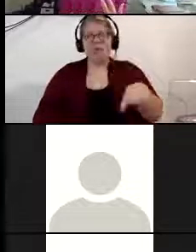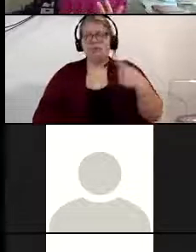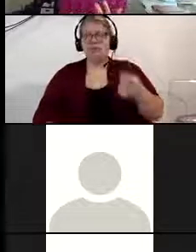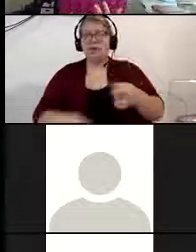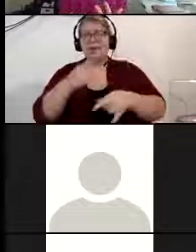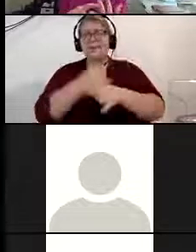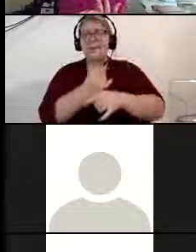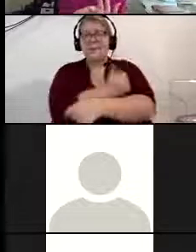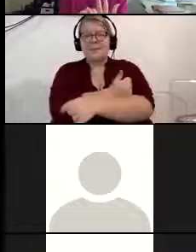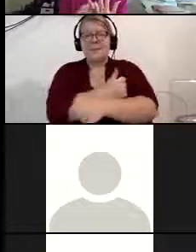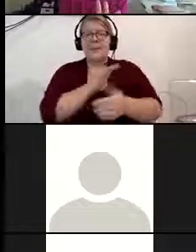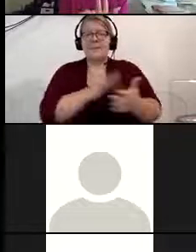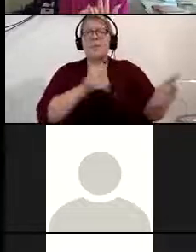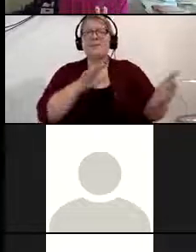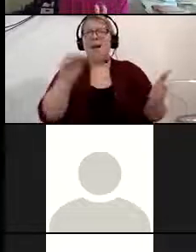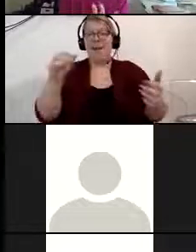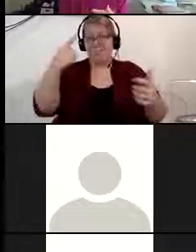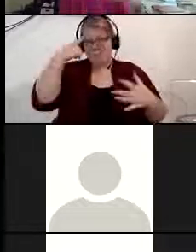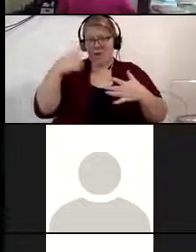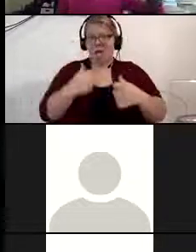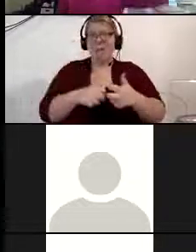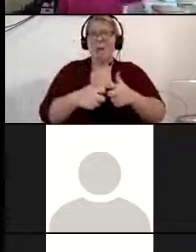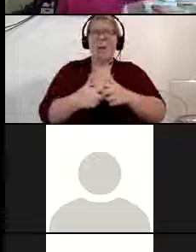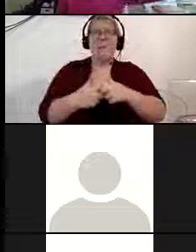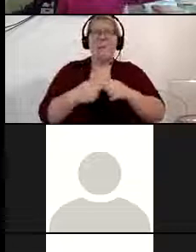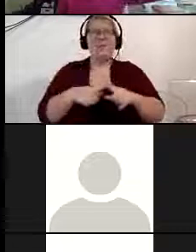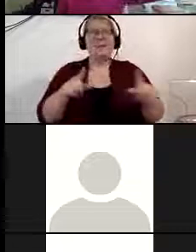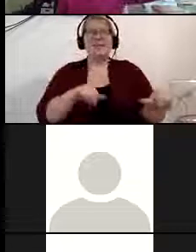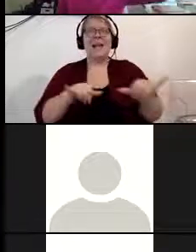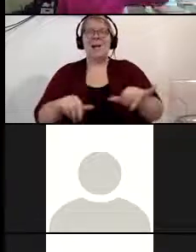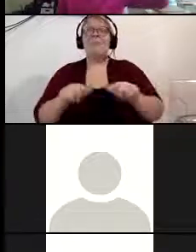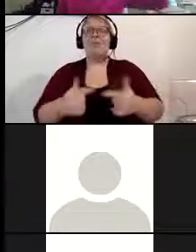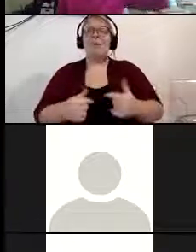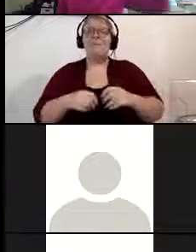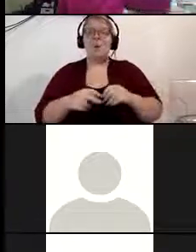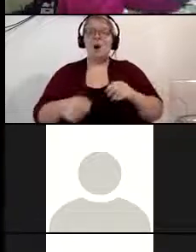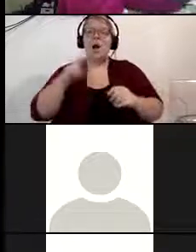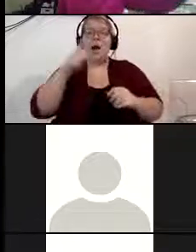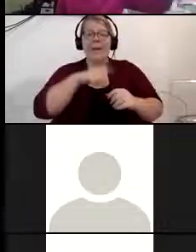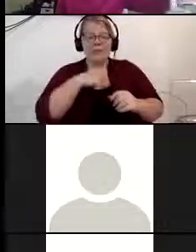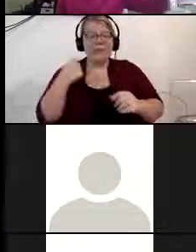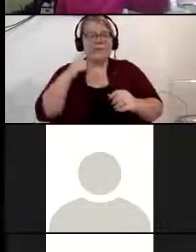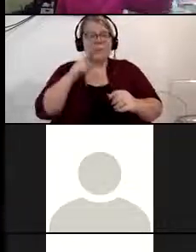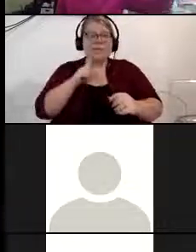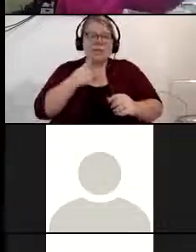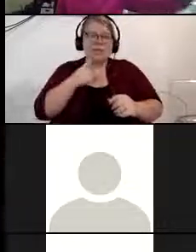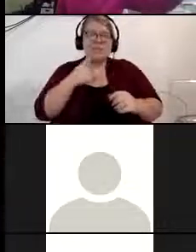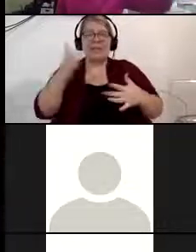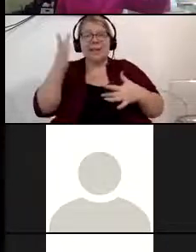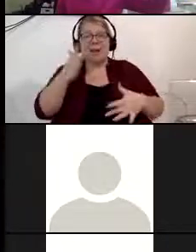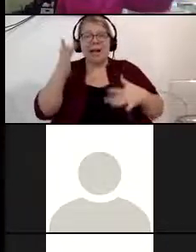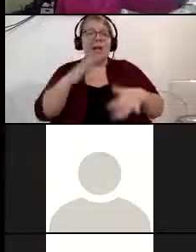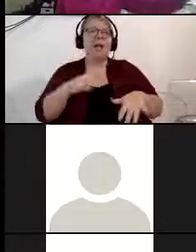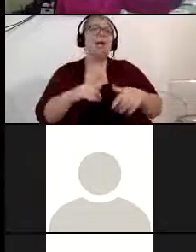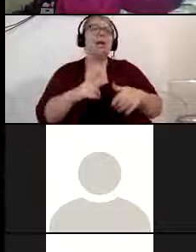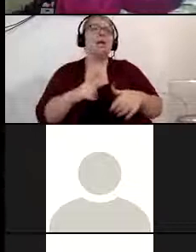mental health problems, but they're the same groups who are at higher risk to be seriously ill, to contract,